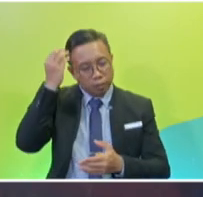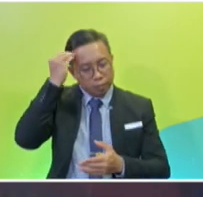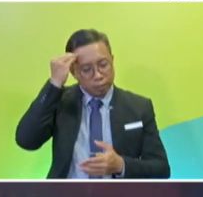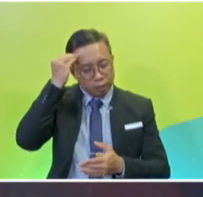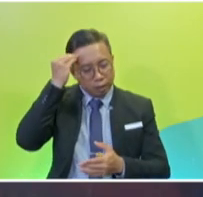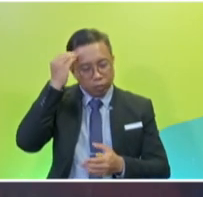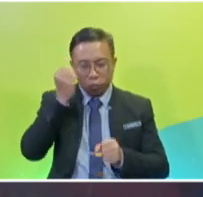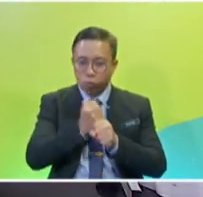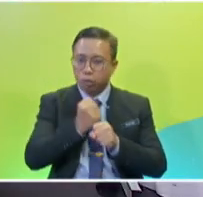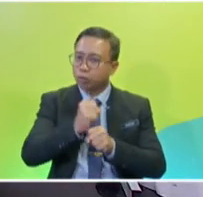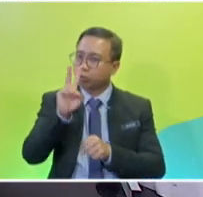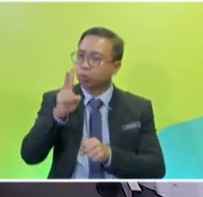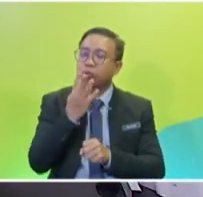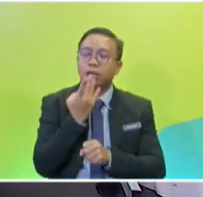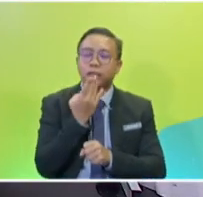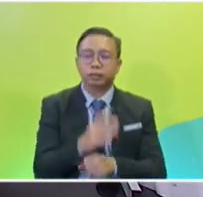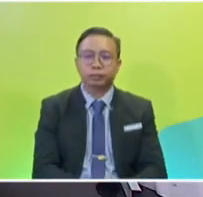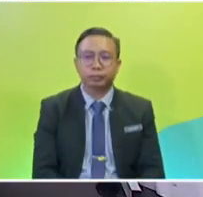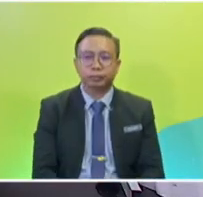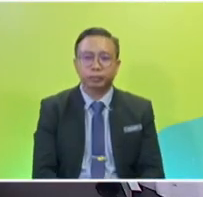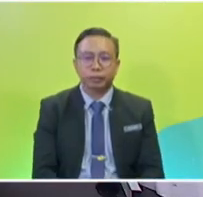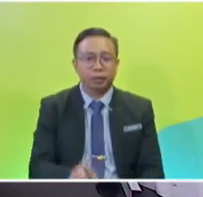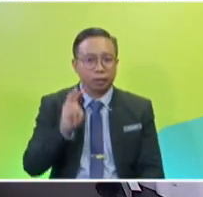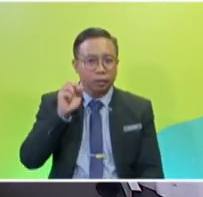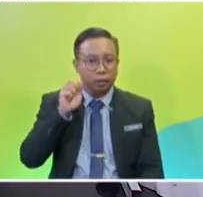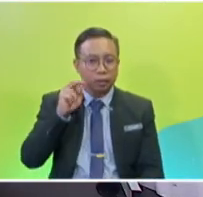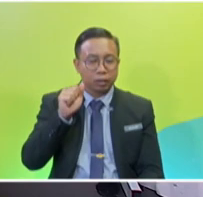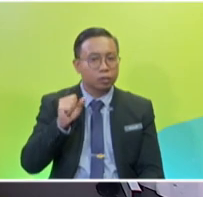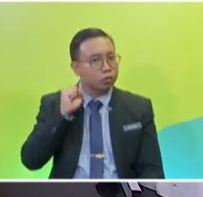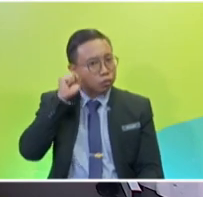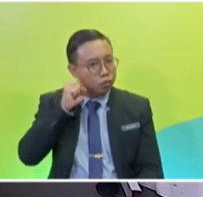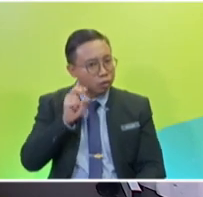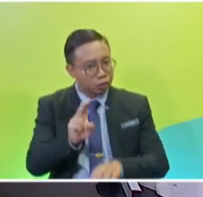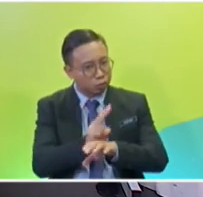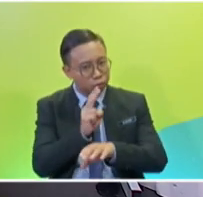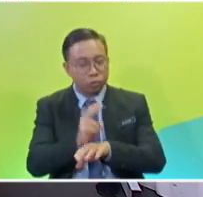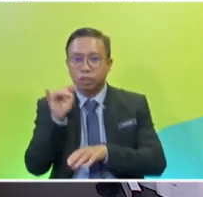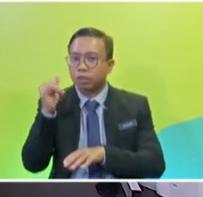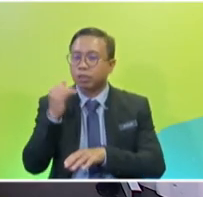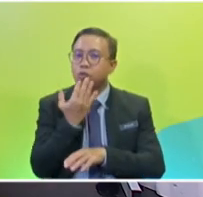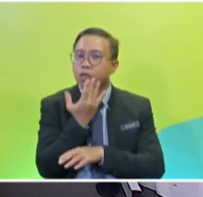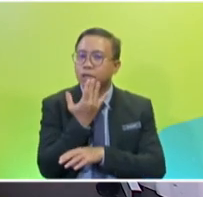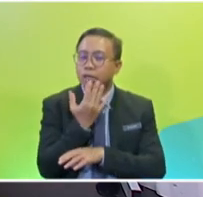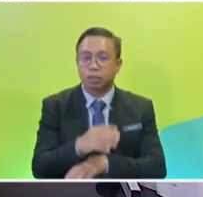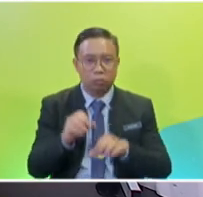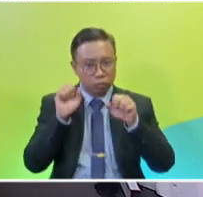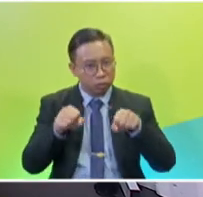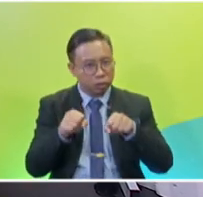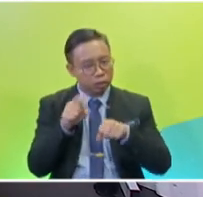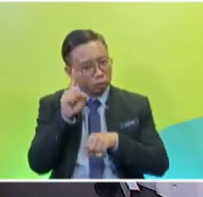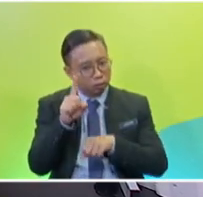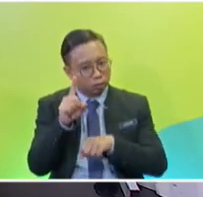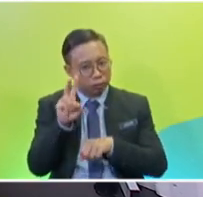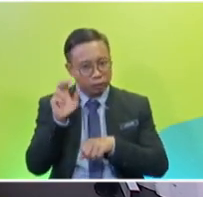these two colors. Mm-hmm. All right? So, Nana said that she used yellow color. So, this will be one VA.